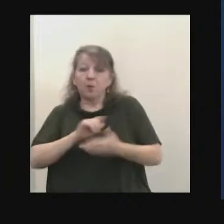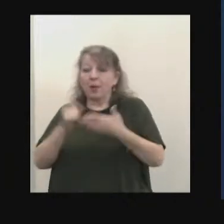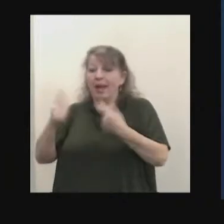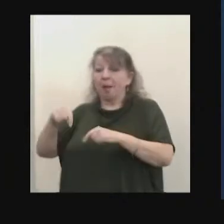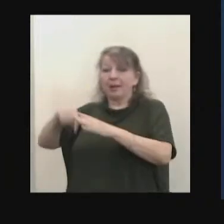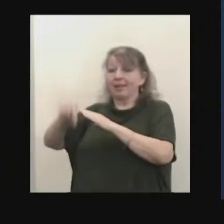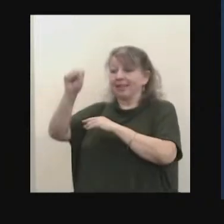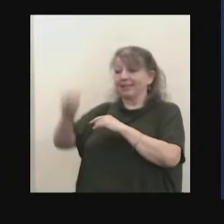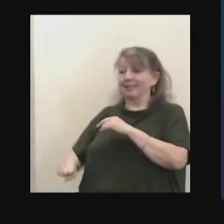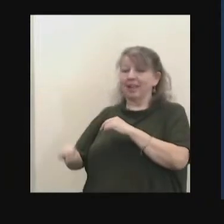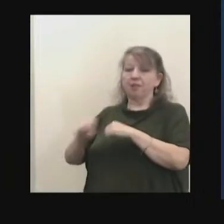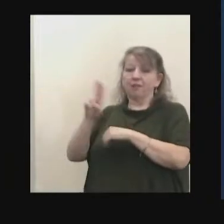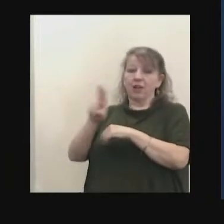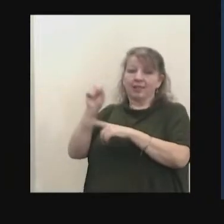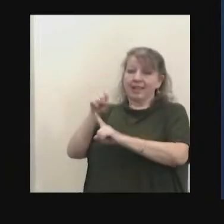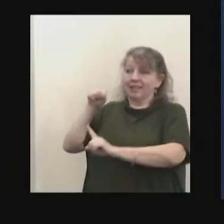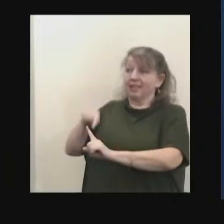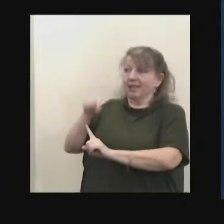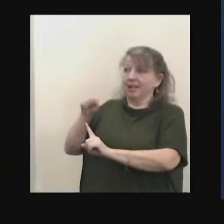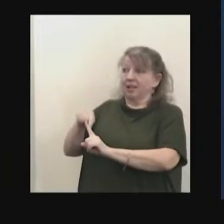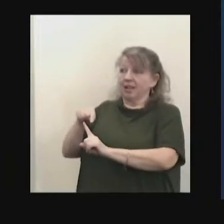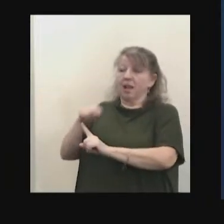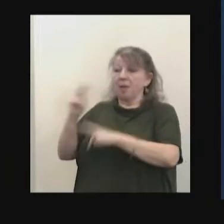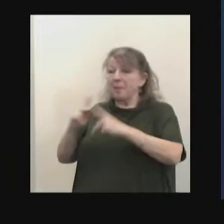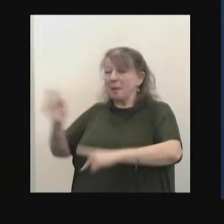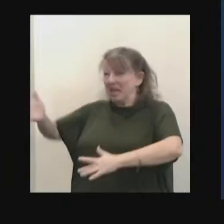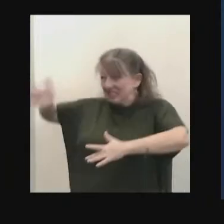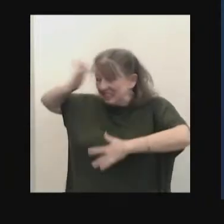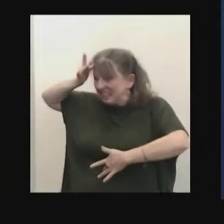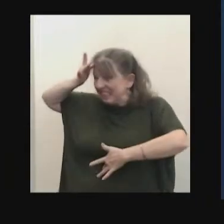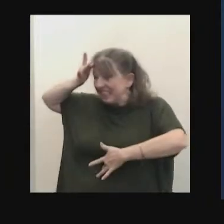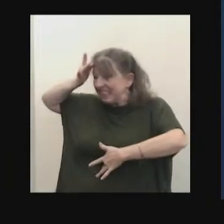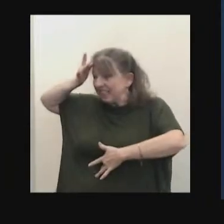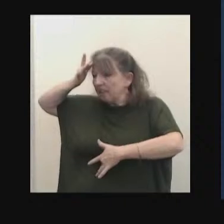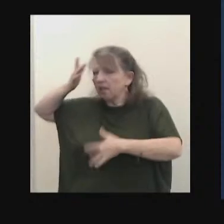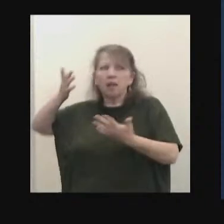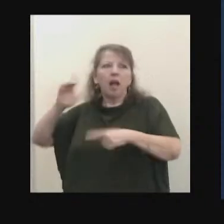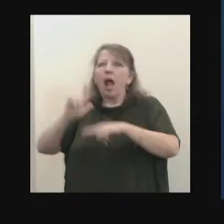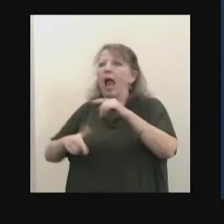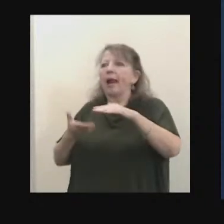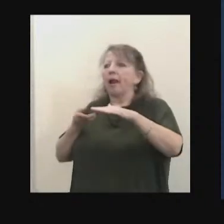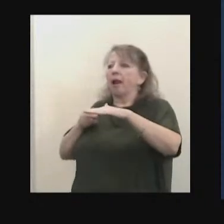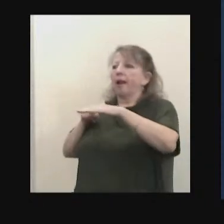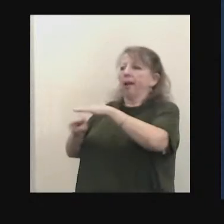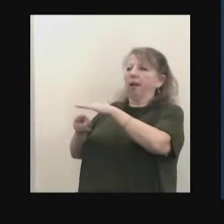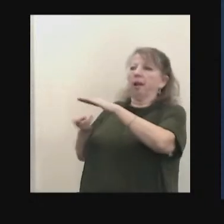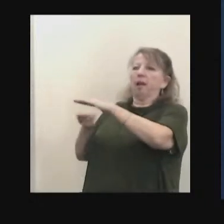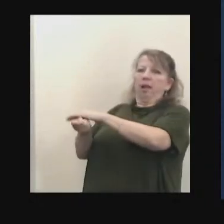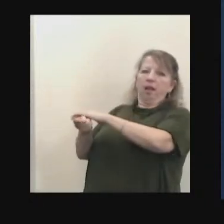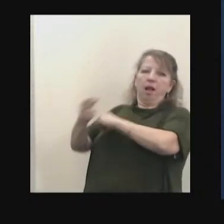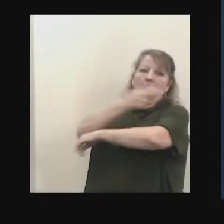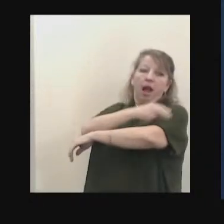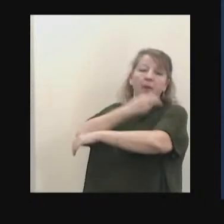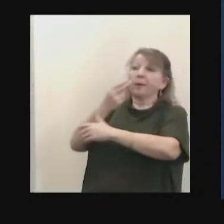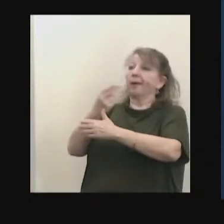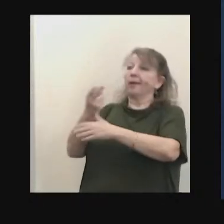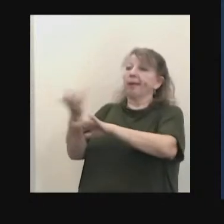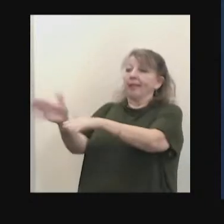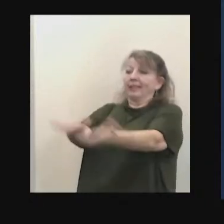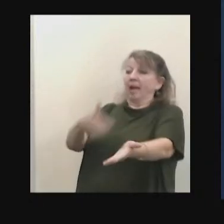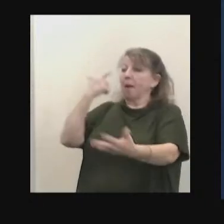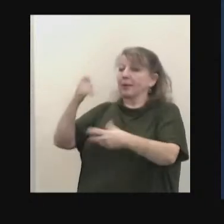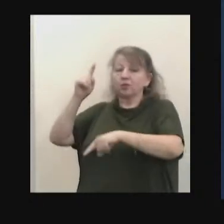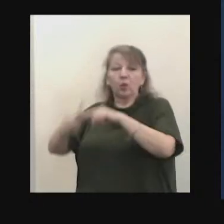were sick weren't able to who needed a hospital bed weren't able to get a hospital bed and who died. So we know that